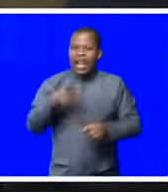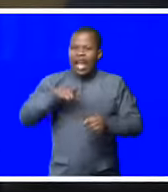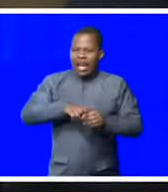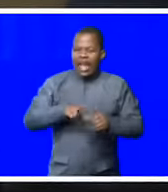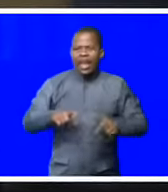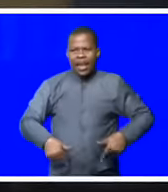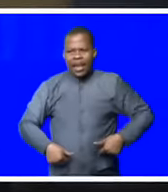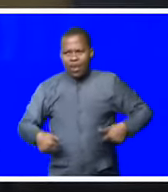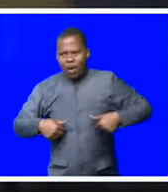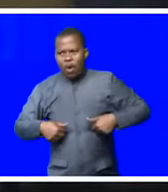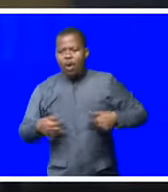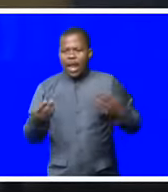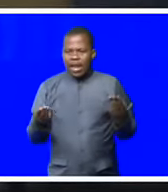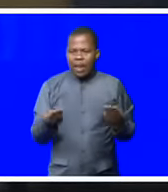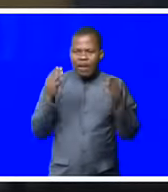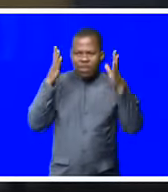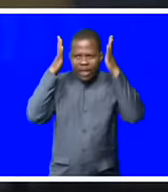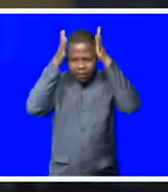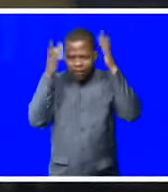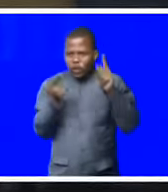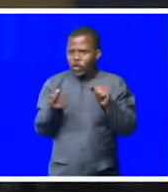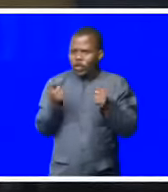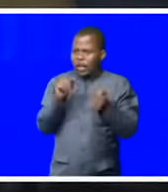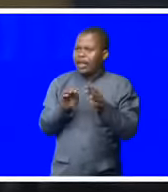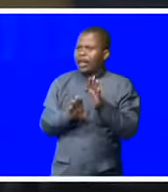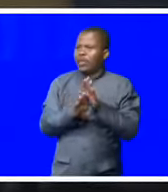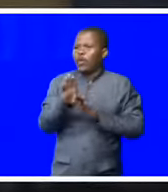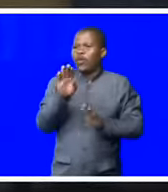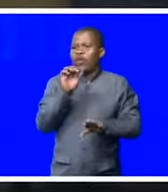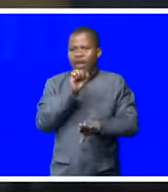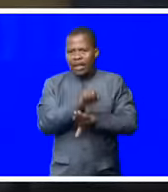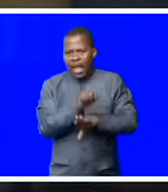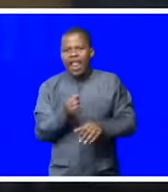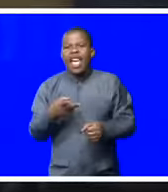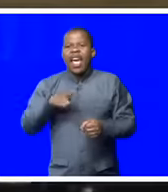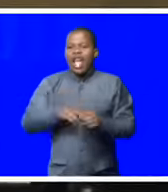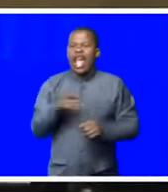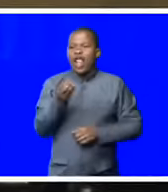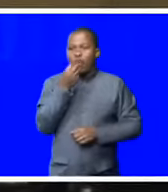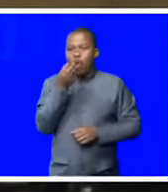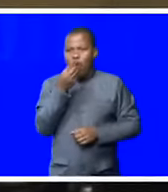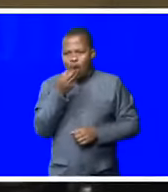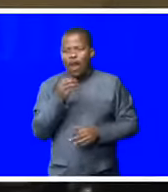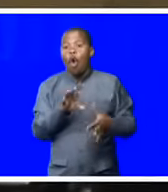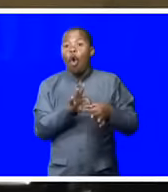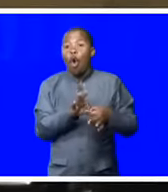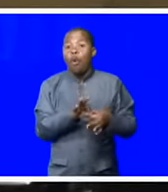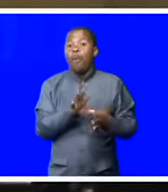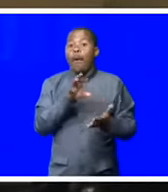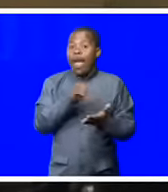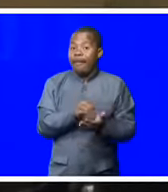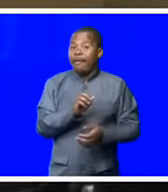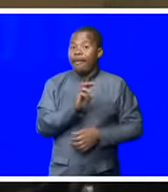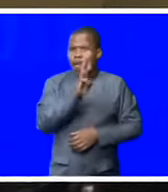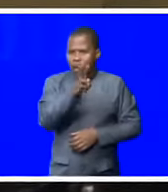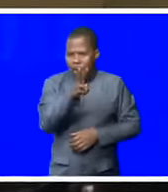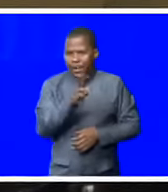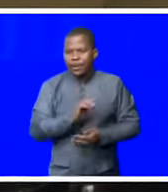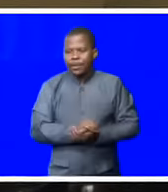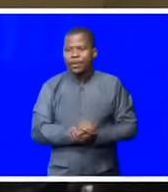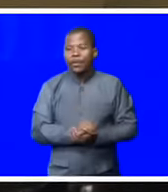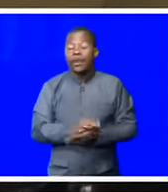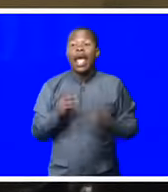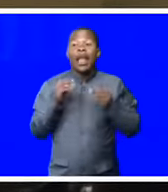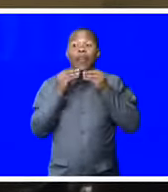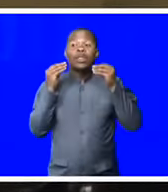impilo tabo tibeke singwetafuleni likati libaleke tiko. Kanti umphathi welibandla letekuvakasha